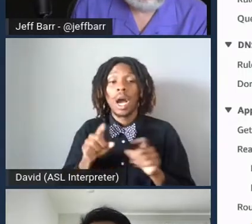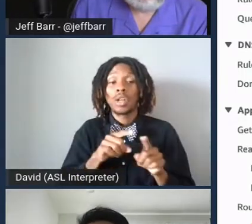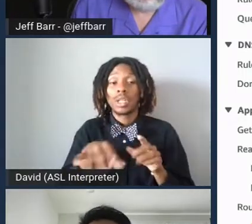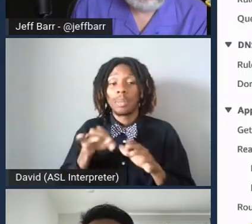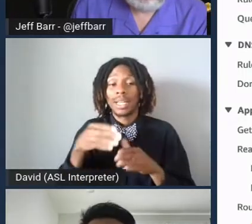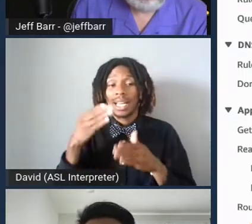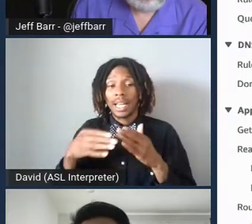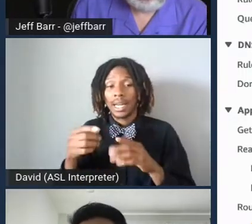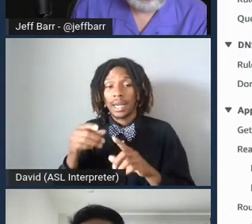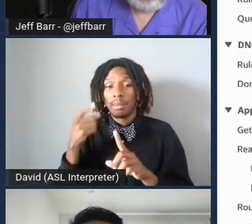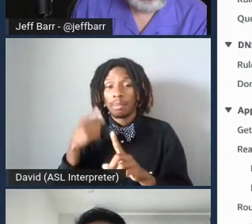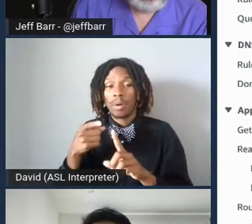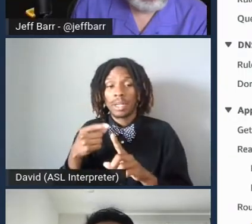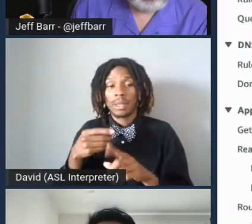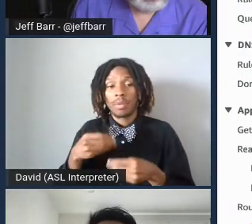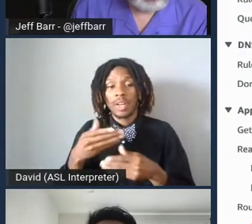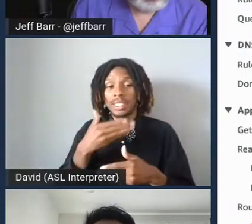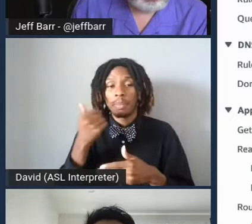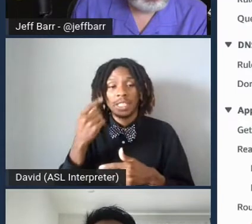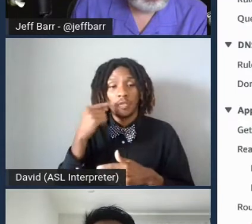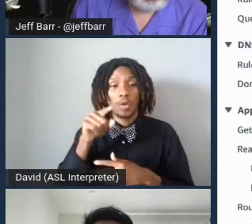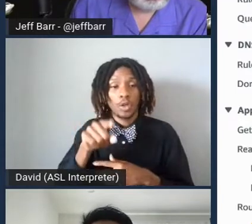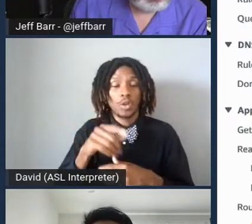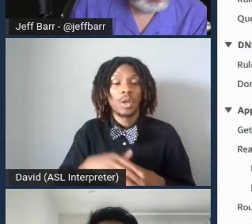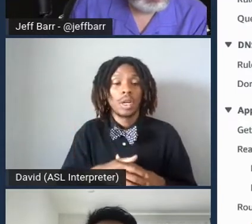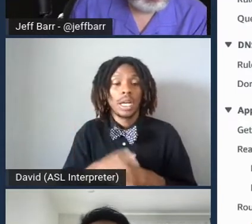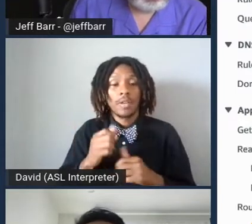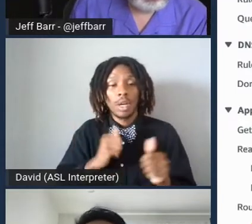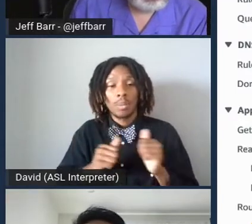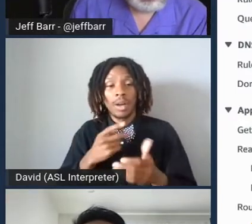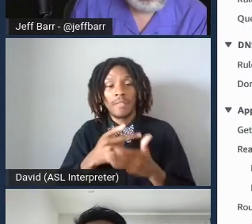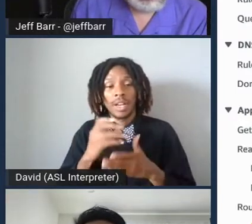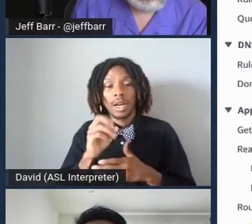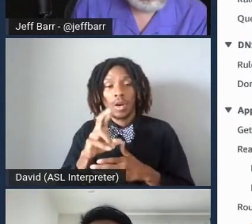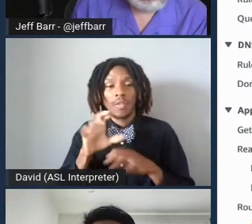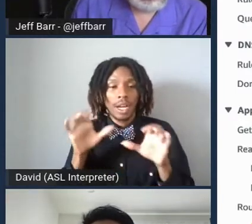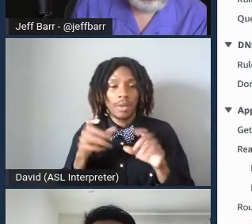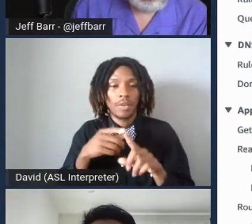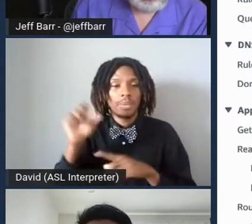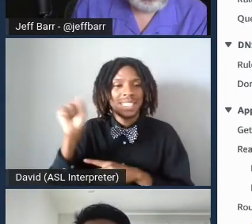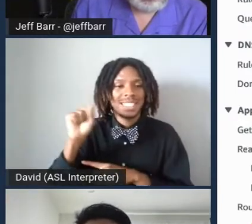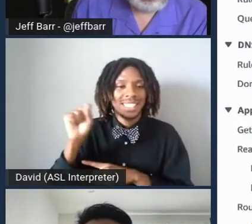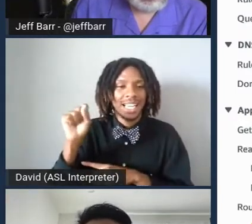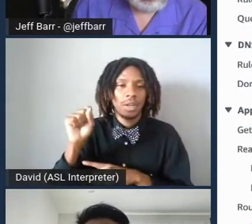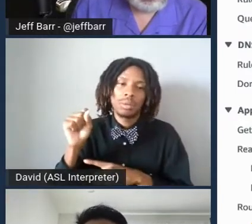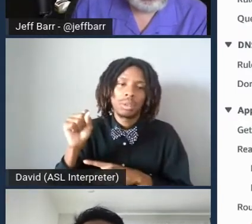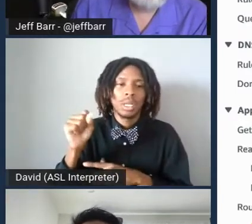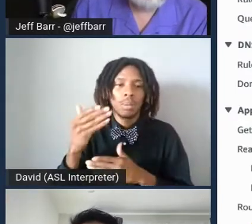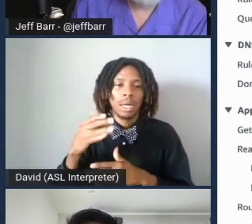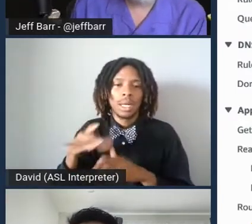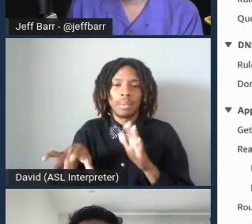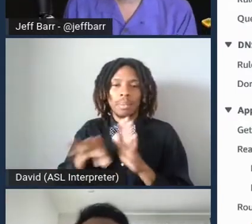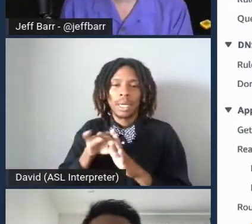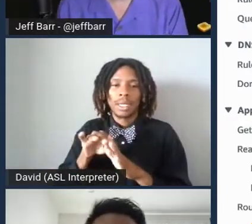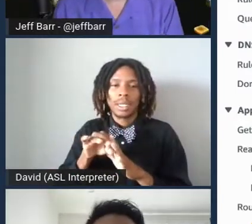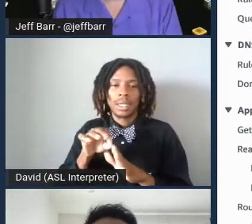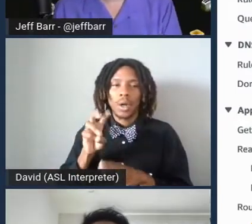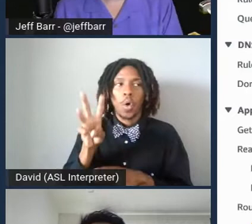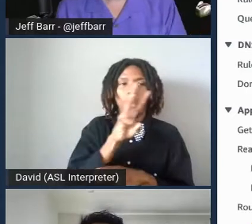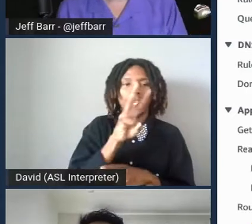provides the best latency for you. If you're performing failover action from Seattle, you probably want to pick a US West 2 endpoint